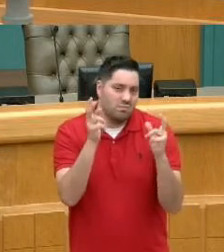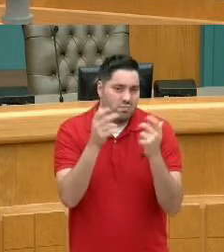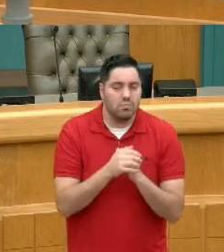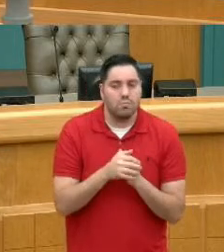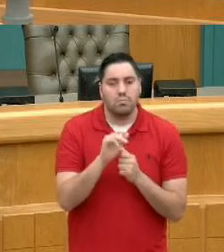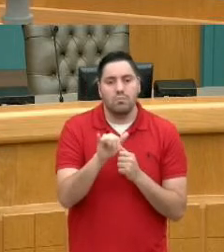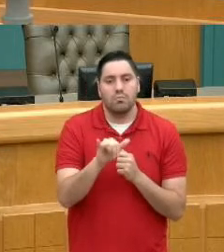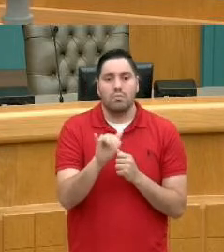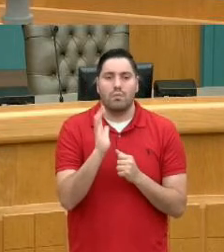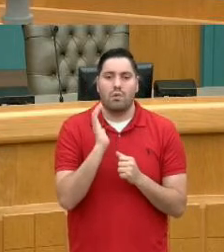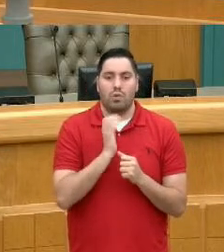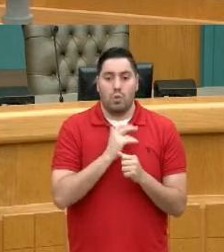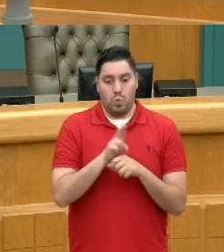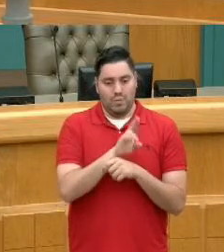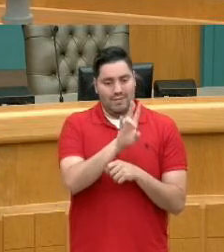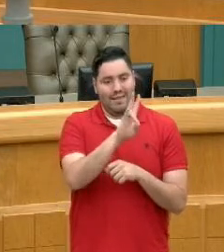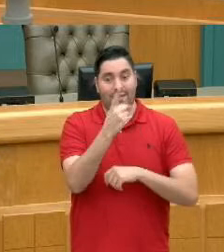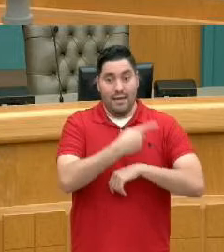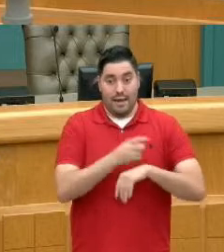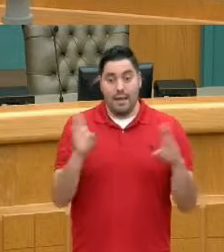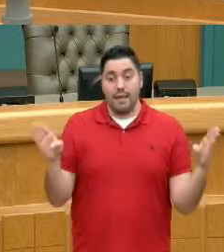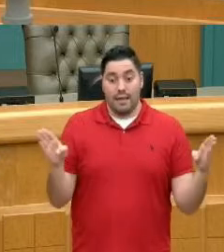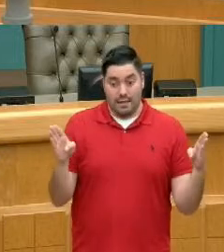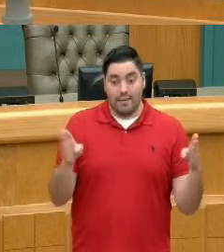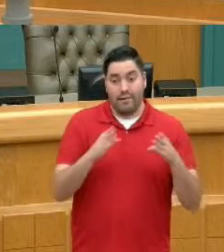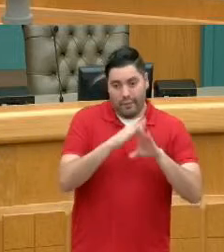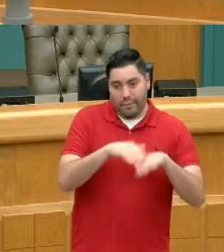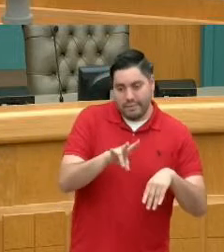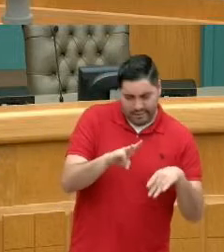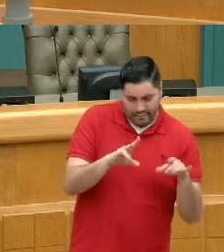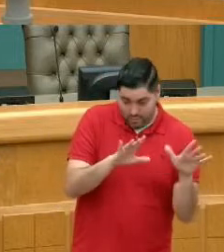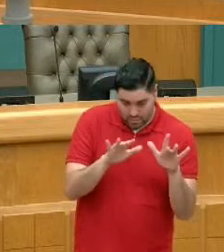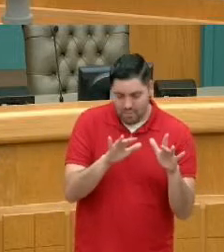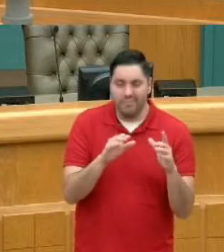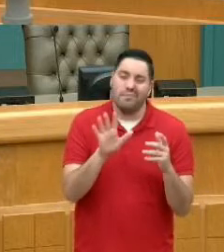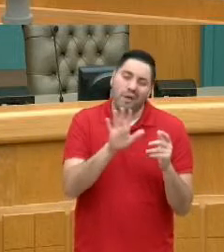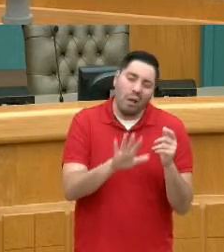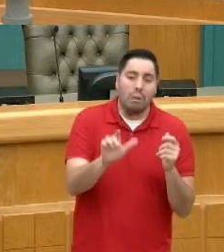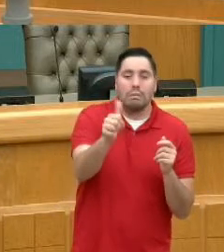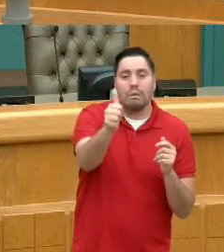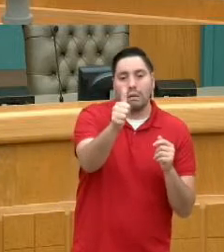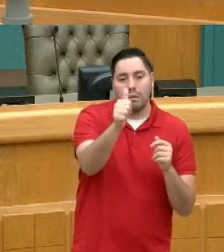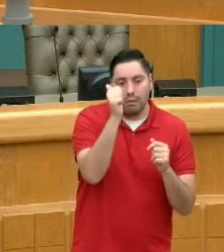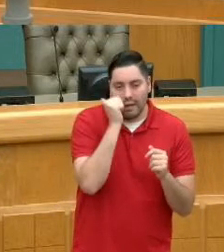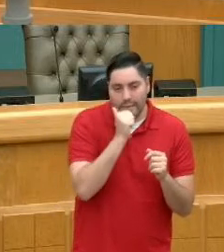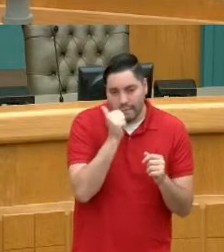per day, using a 7-day average, right? 10 per day.